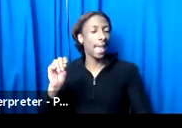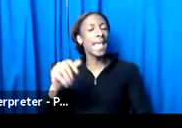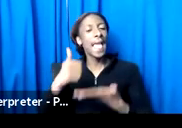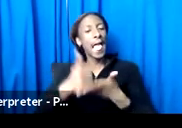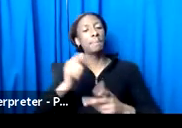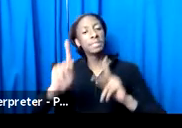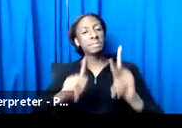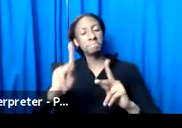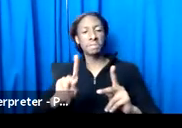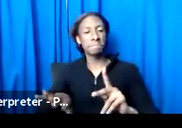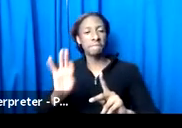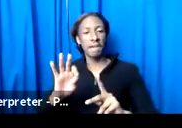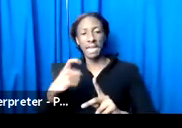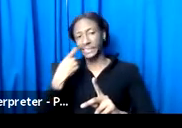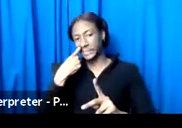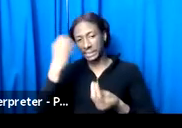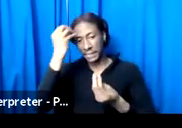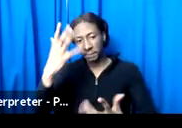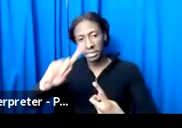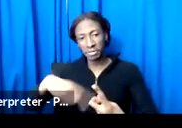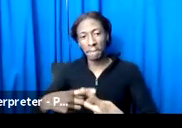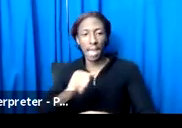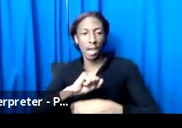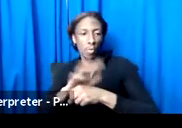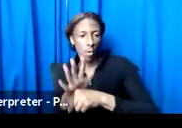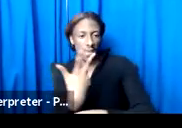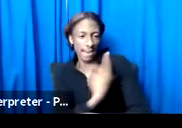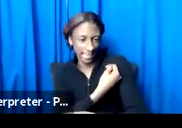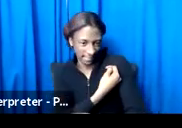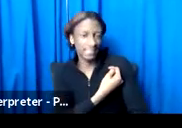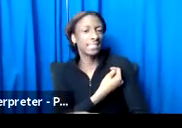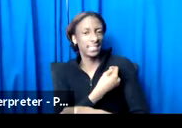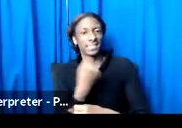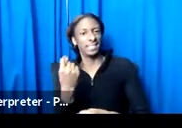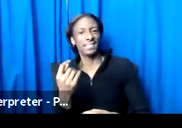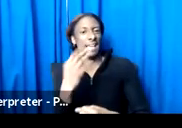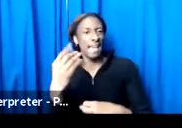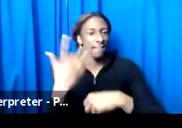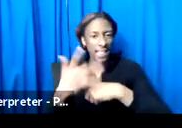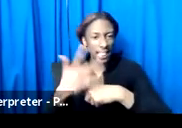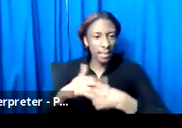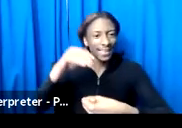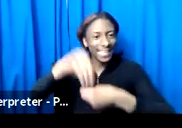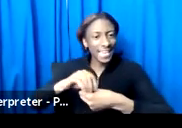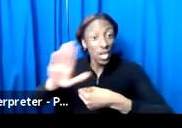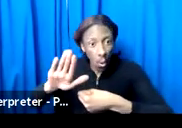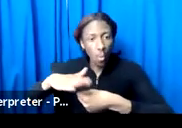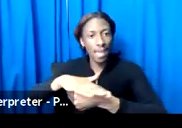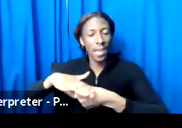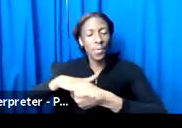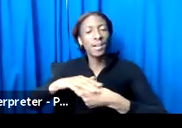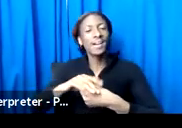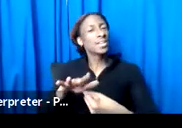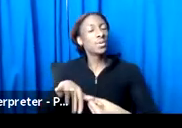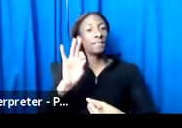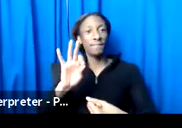find the latest information about COVID-19 vaccines and their availability in their area. And you're able to find vaccines as